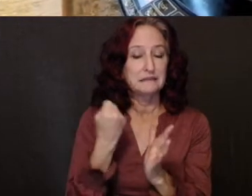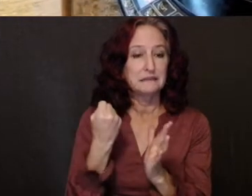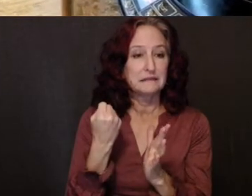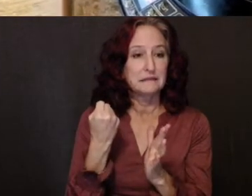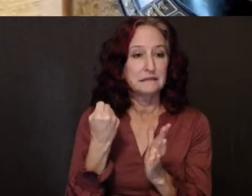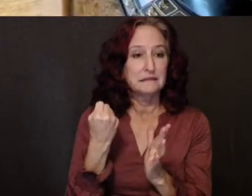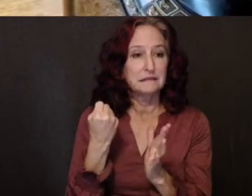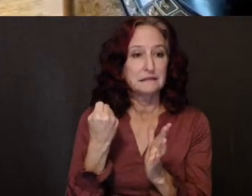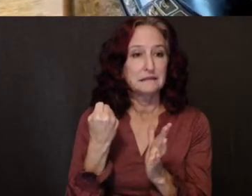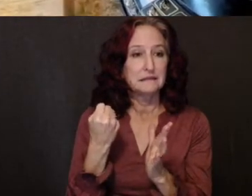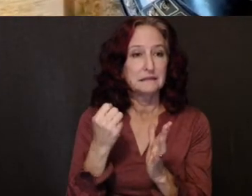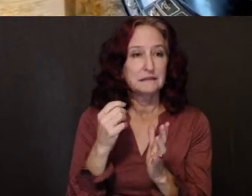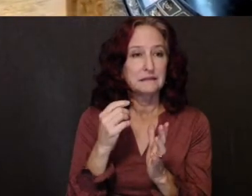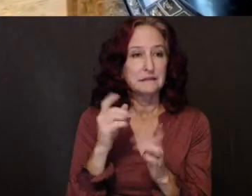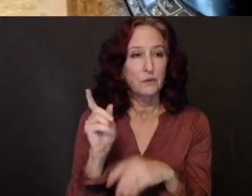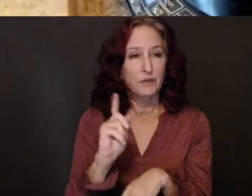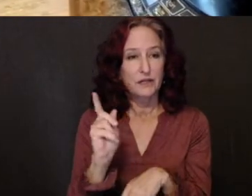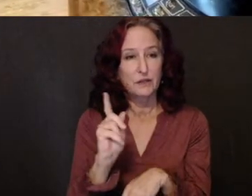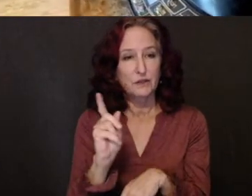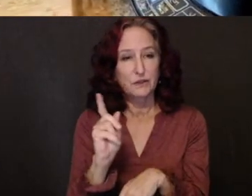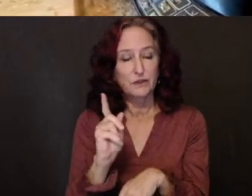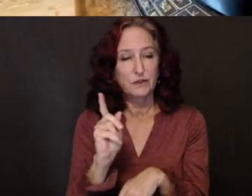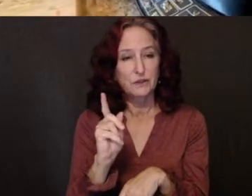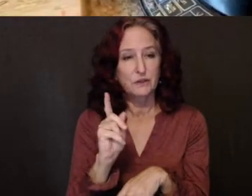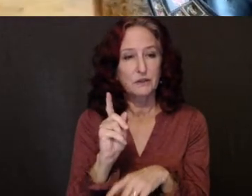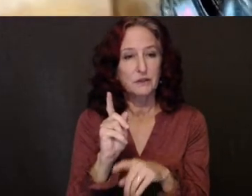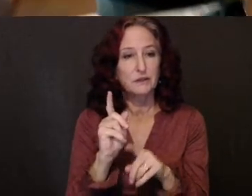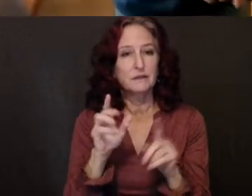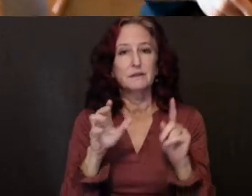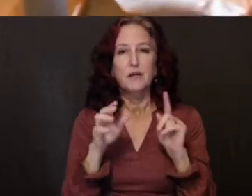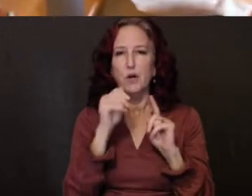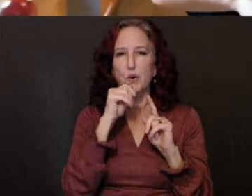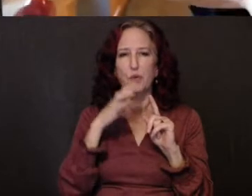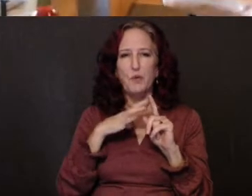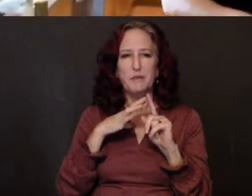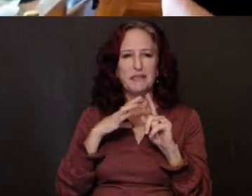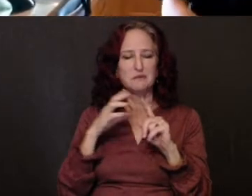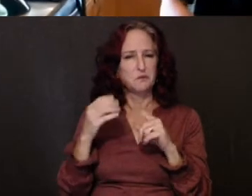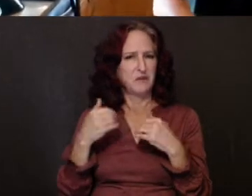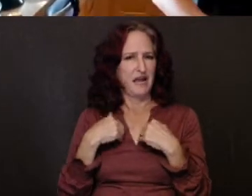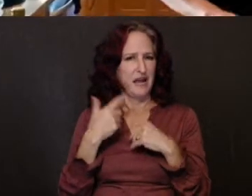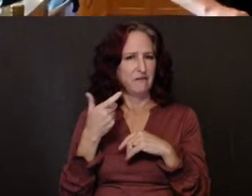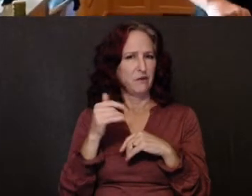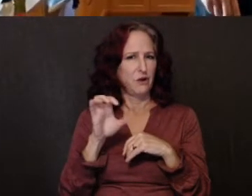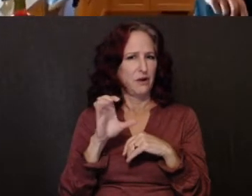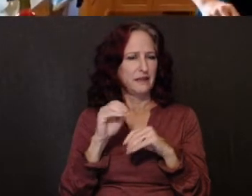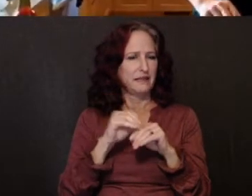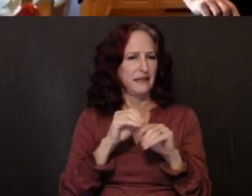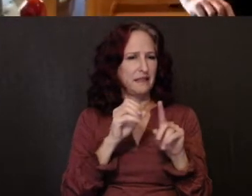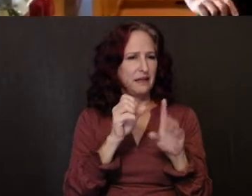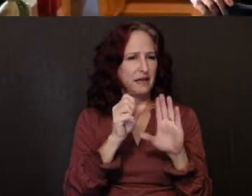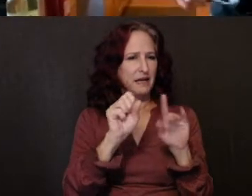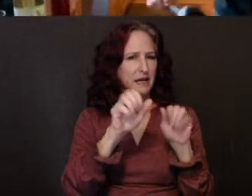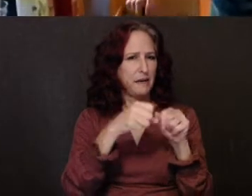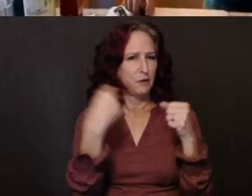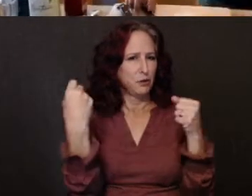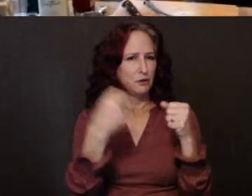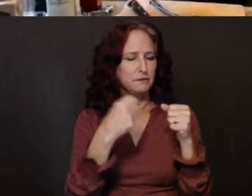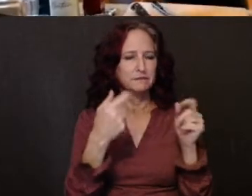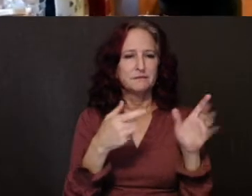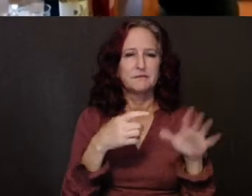Oh, nope. Oh, my garlic has seemed to have escaped my building.